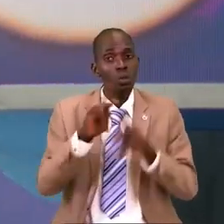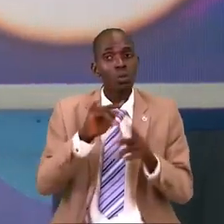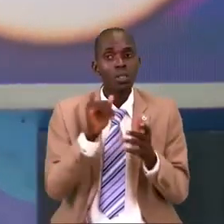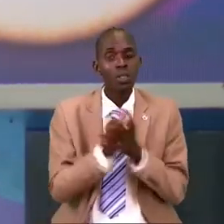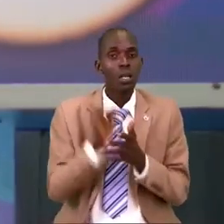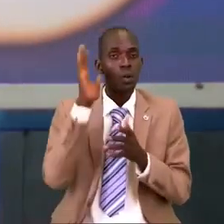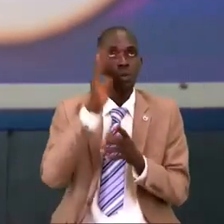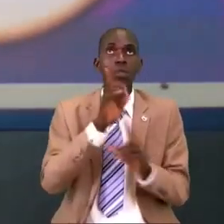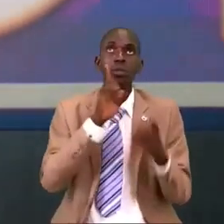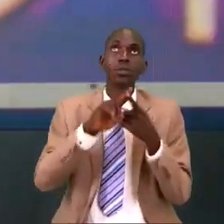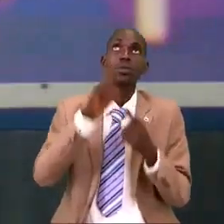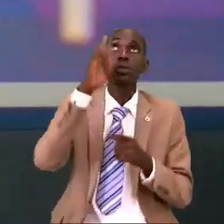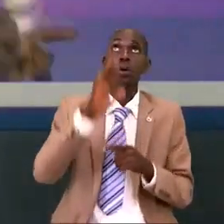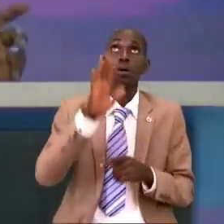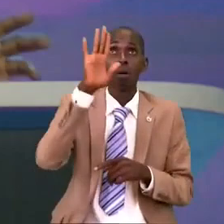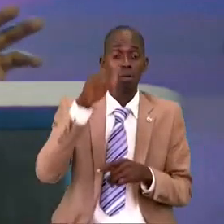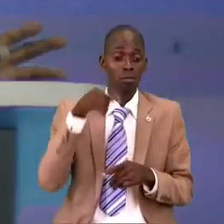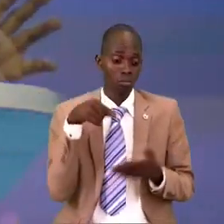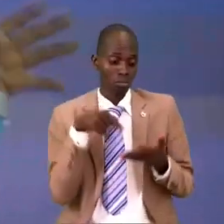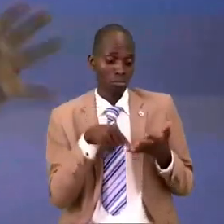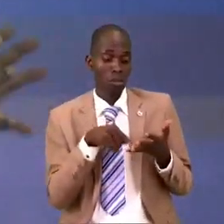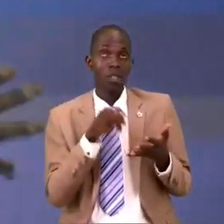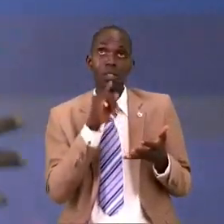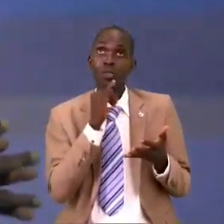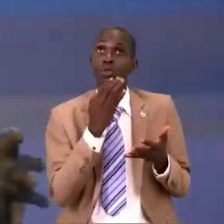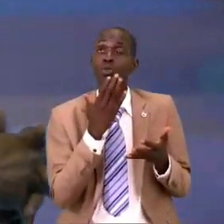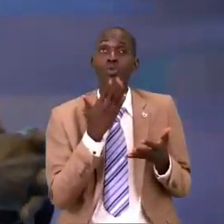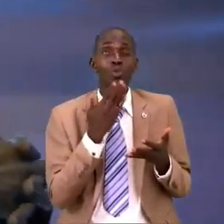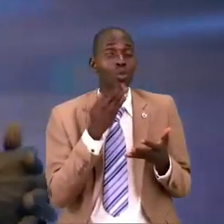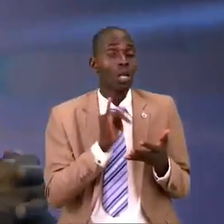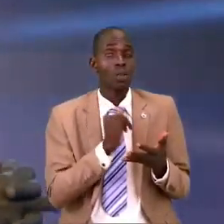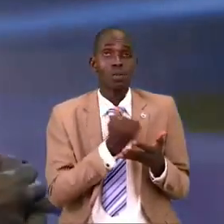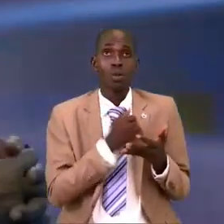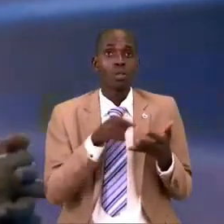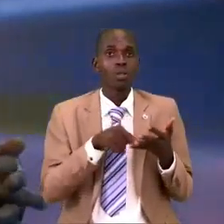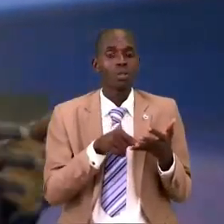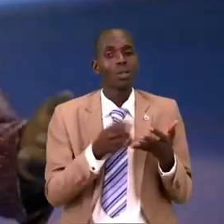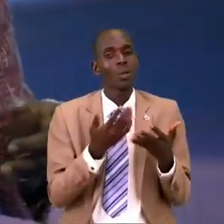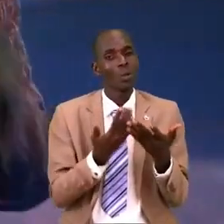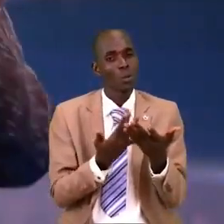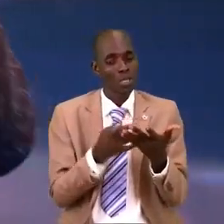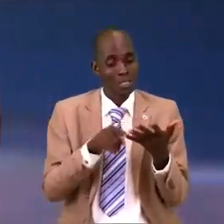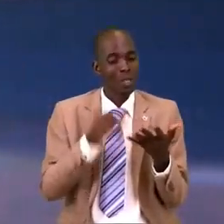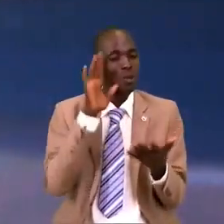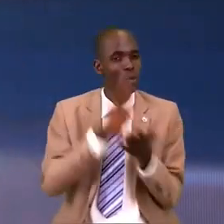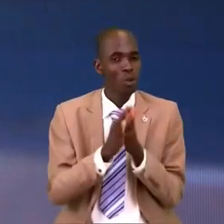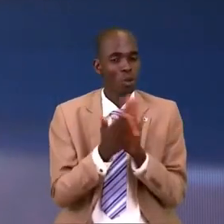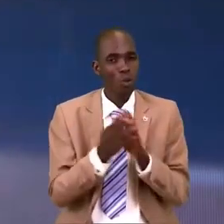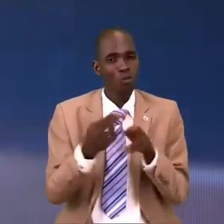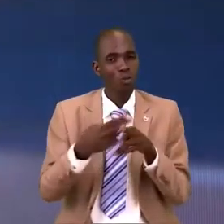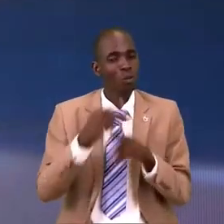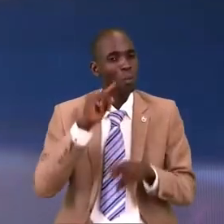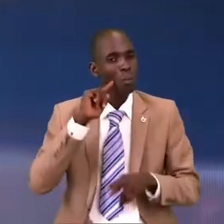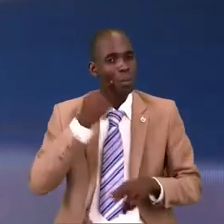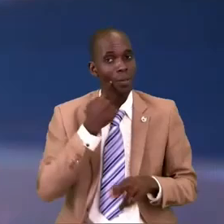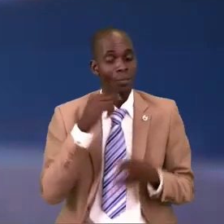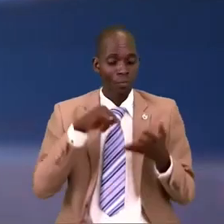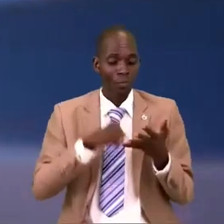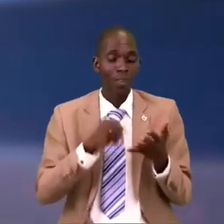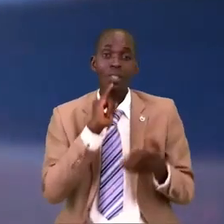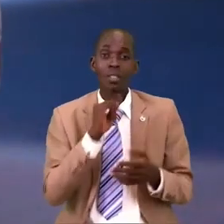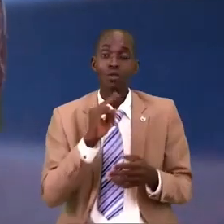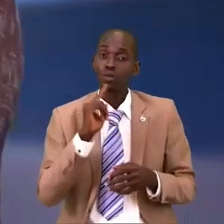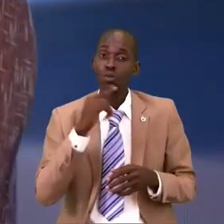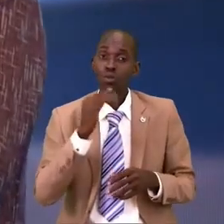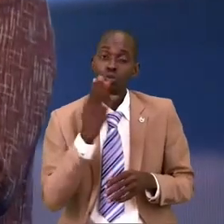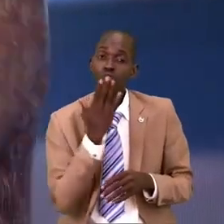your mouth, is sweet at the time you're committing the sin, but even in life on earth here, it will